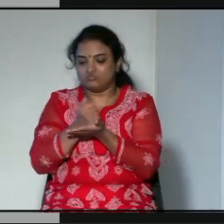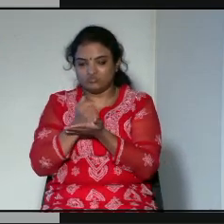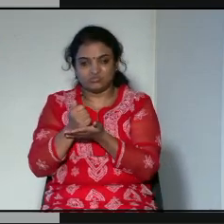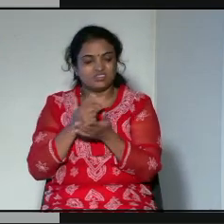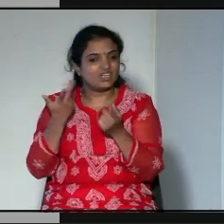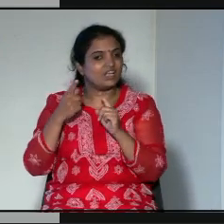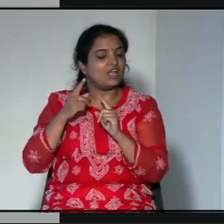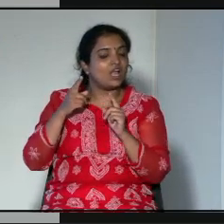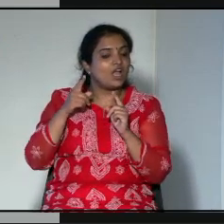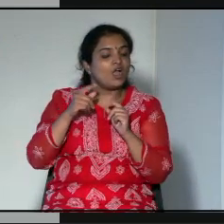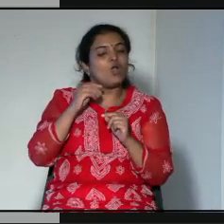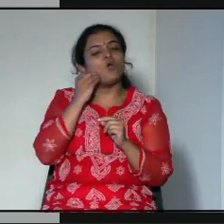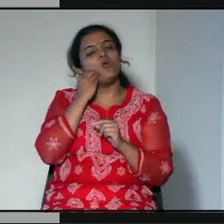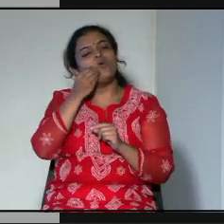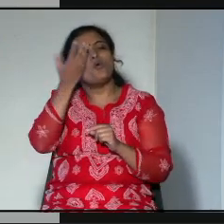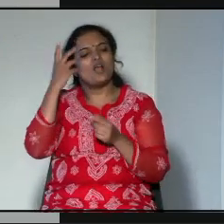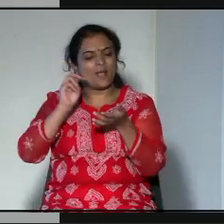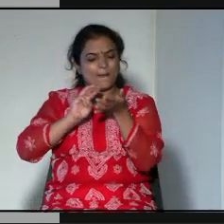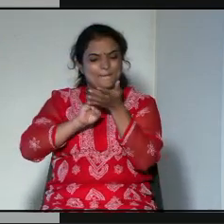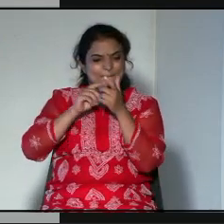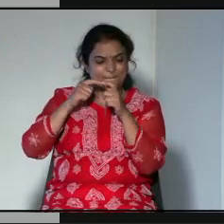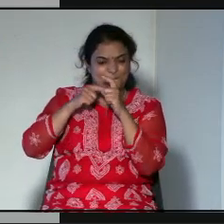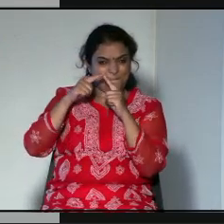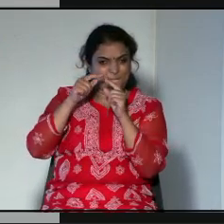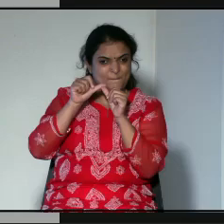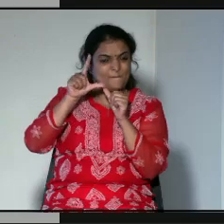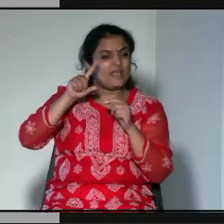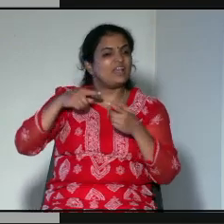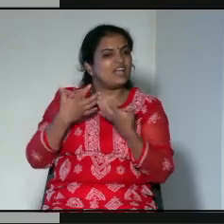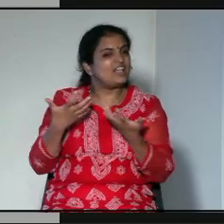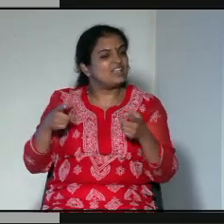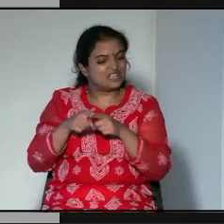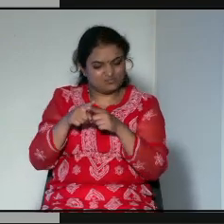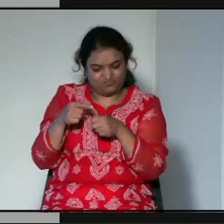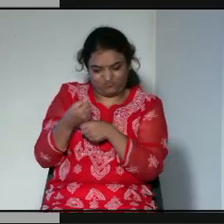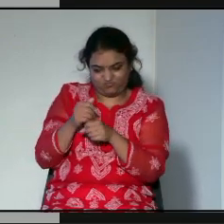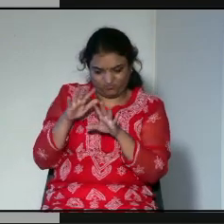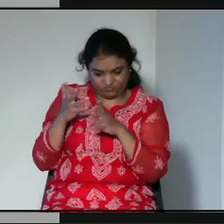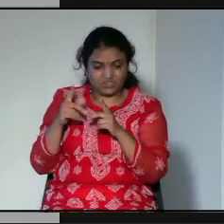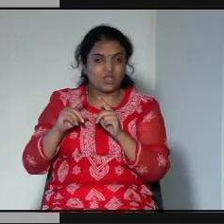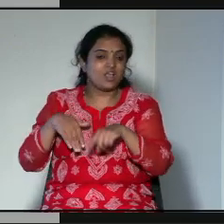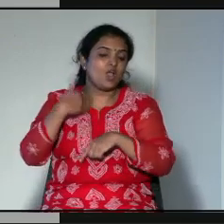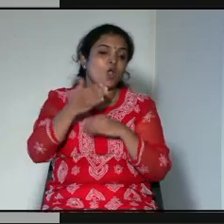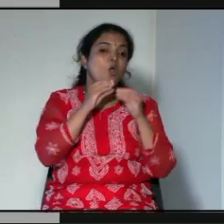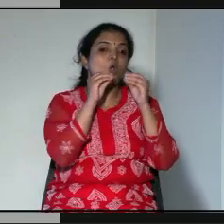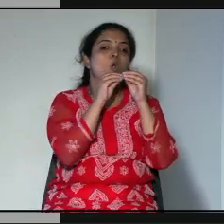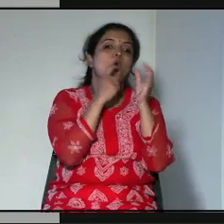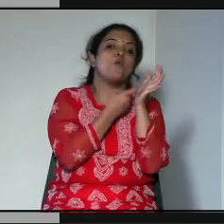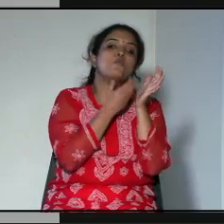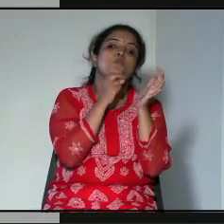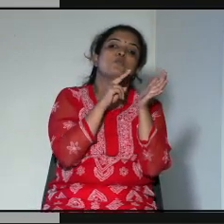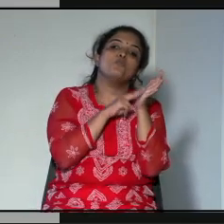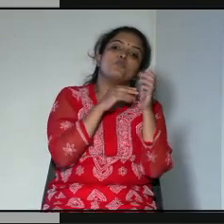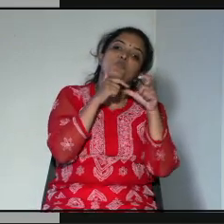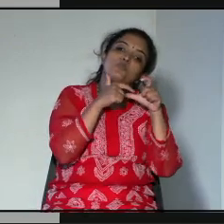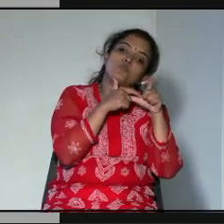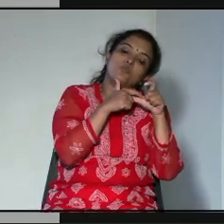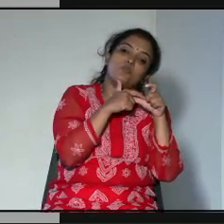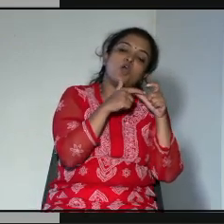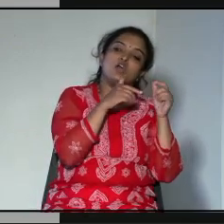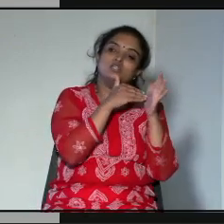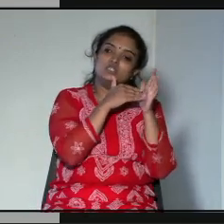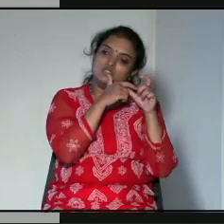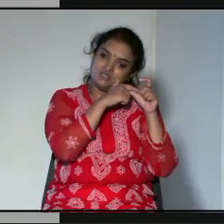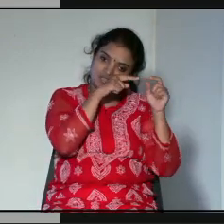metal workers, first at the Bronze Casting Center in Bangalore, and then at the Regional Design Center in Calcutta,